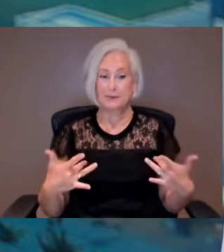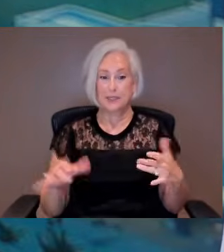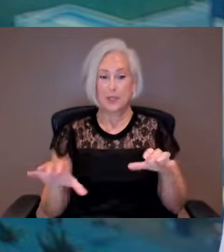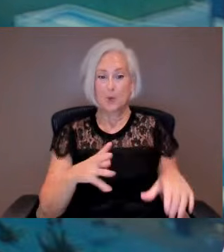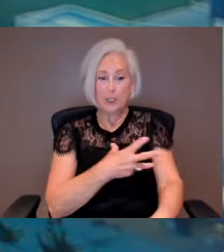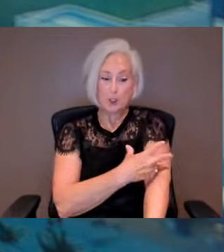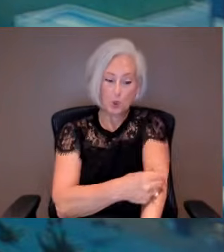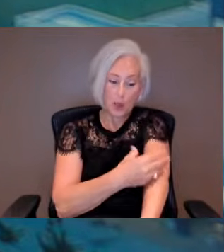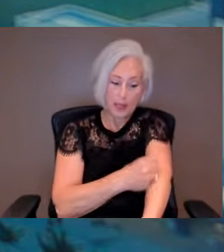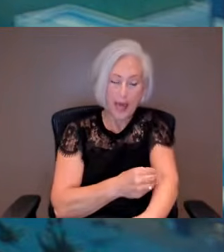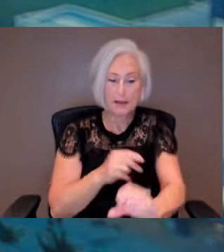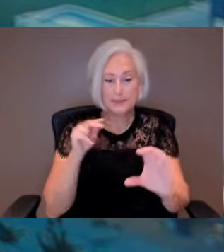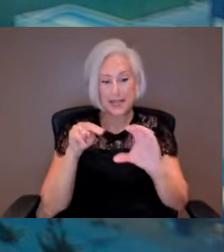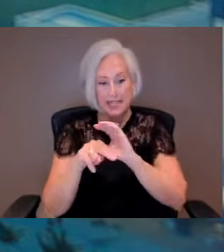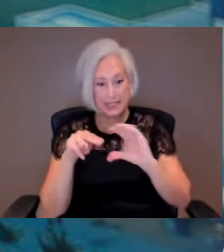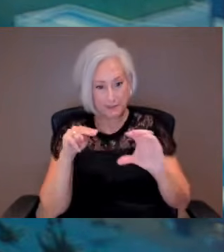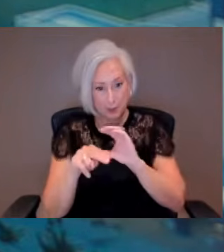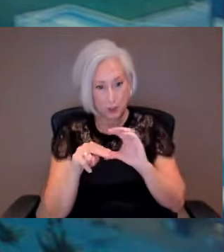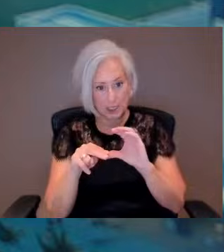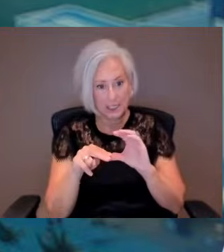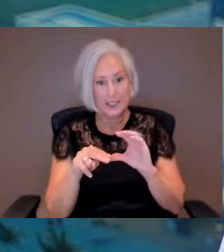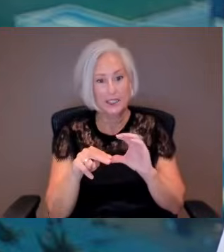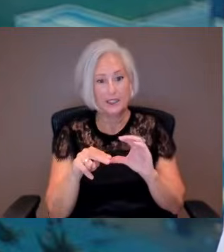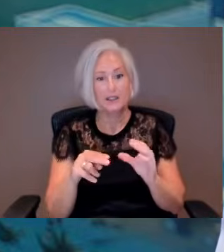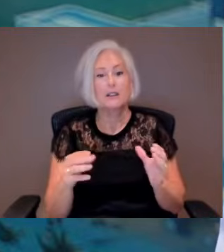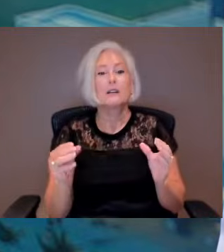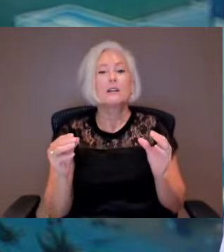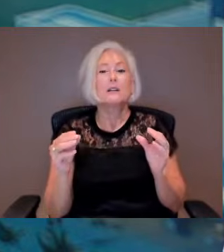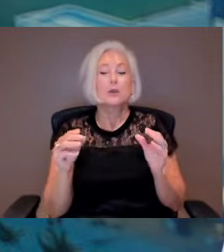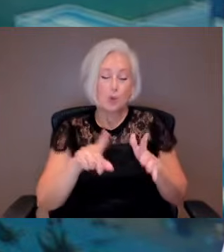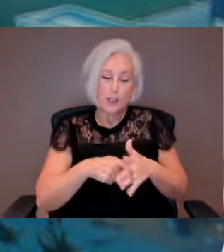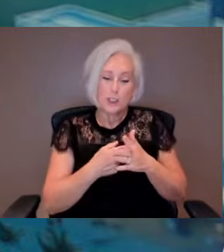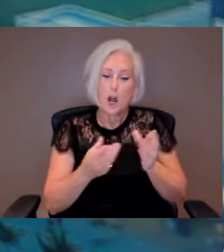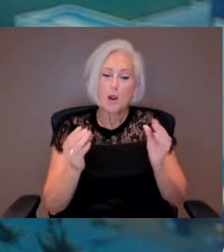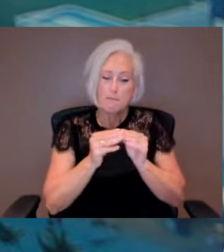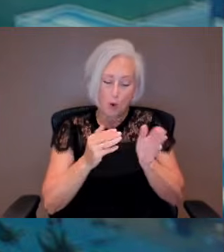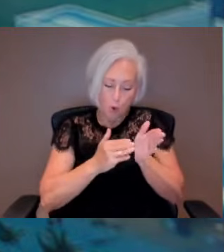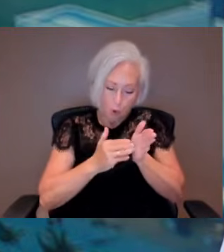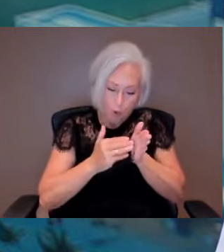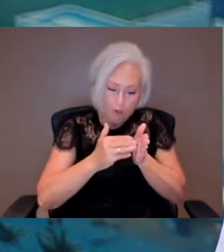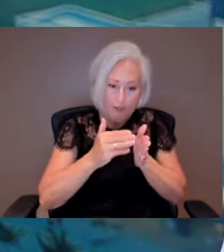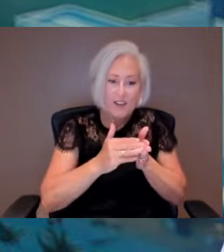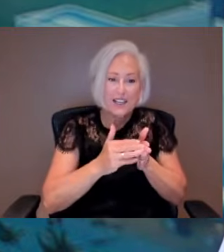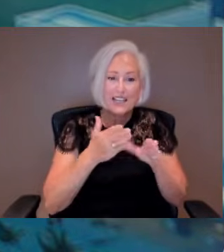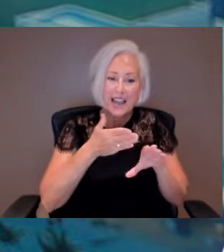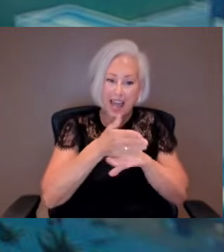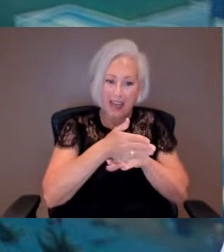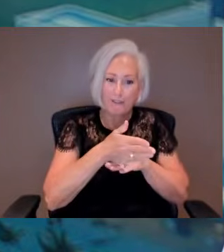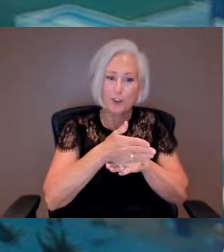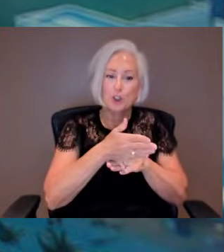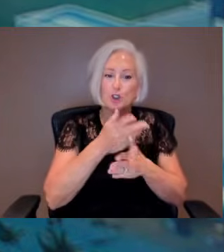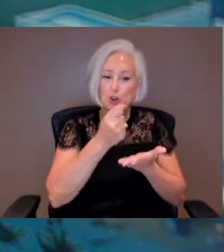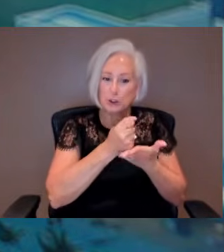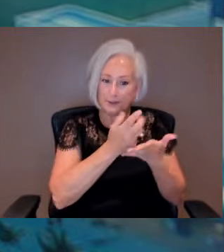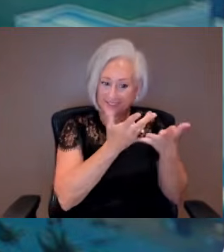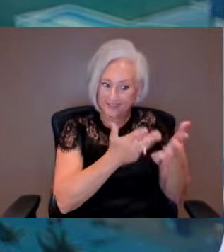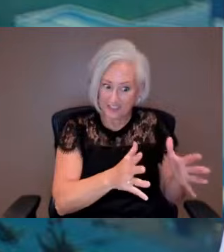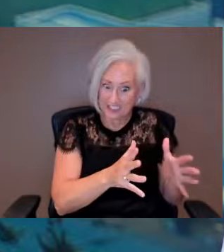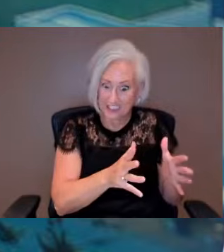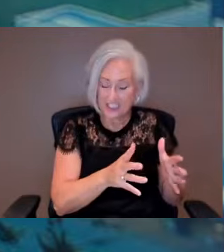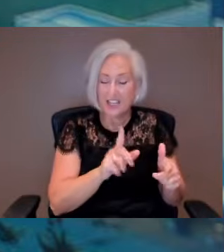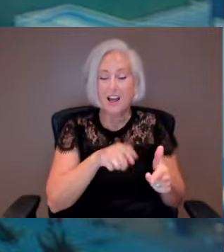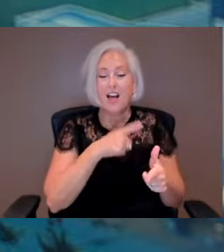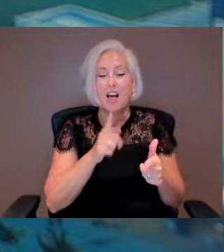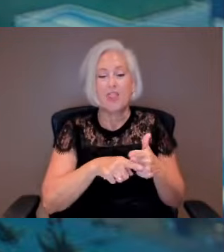and those start on a more frequent schedule in the early few years post-treatment, and then space out after that